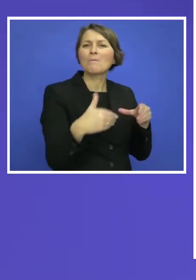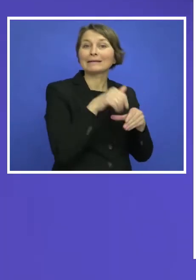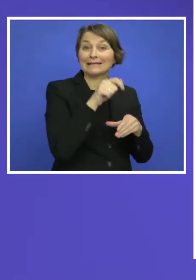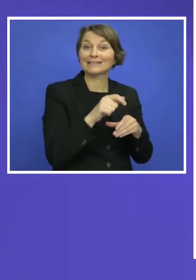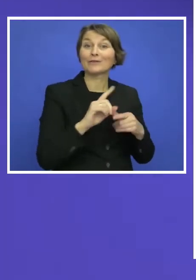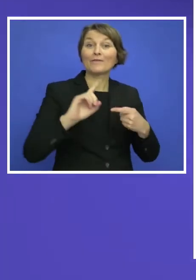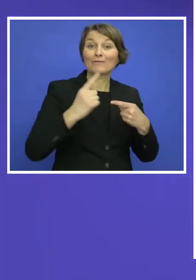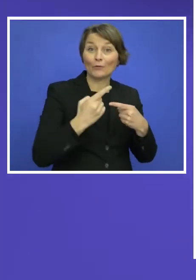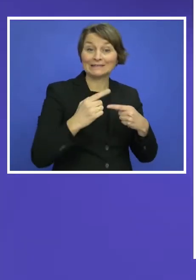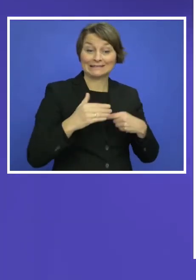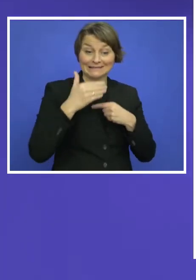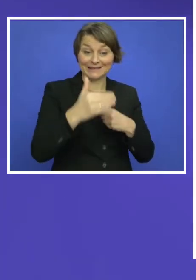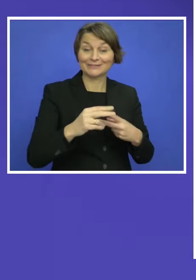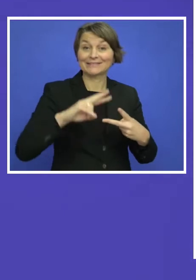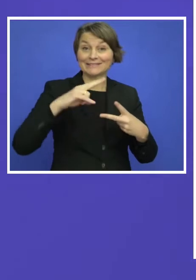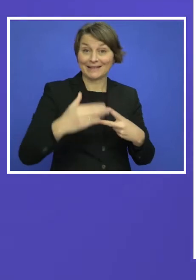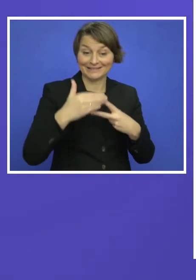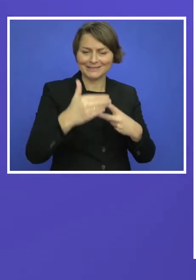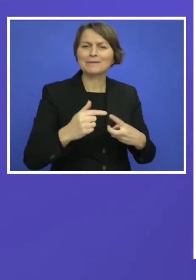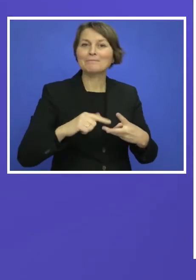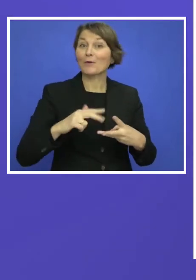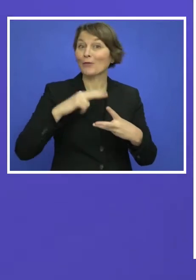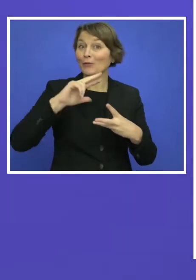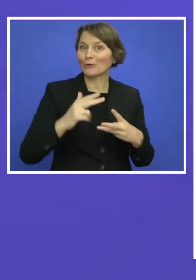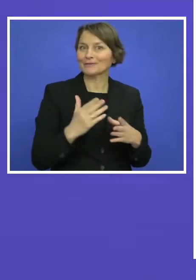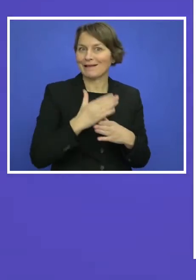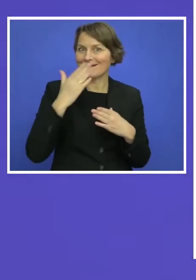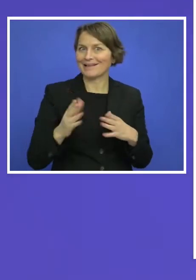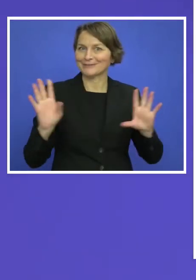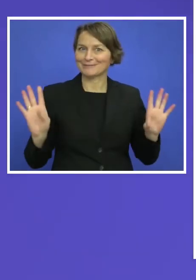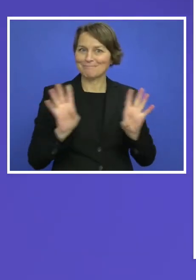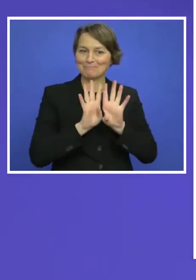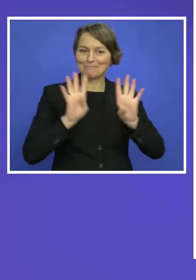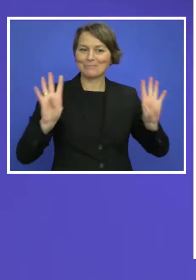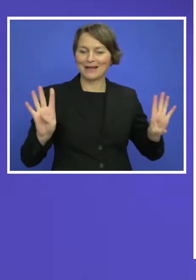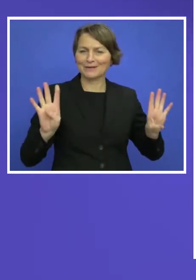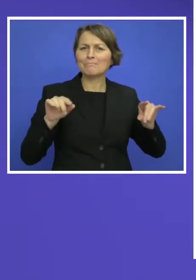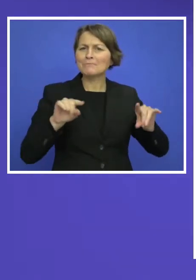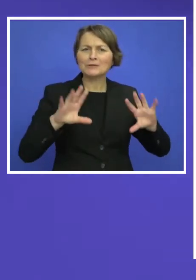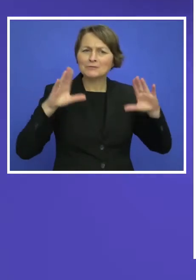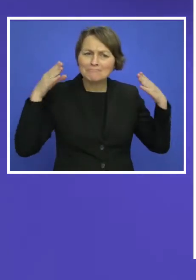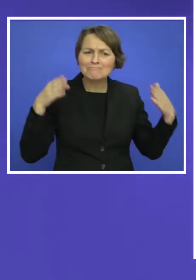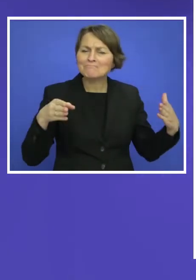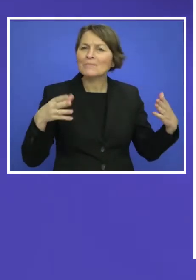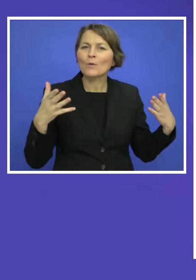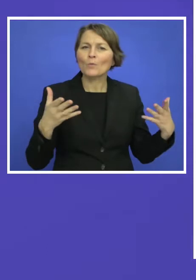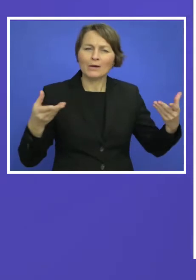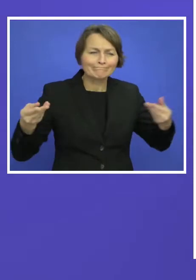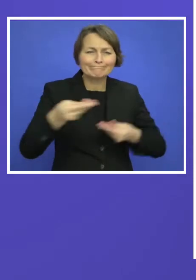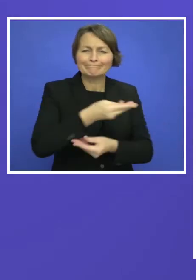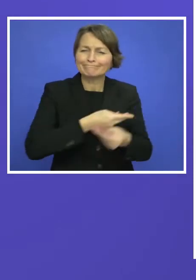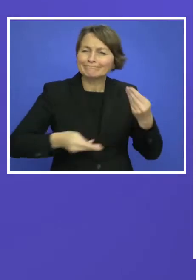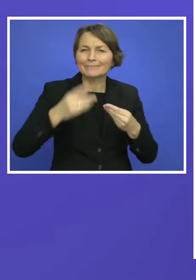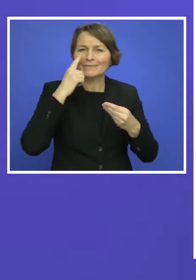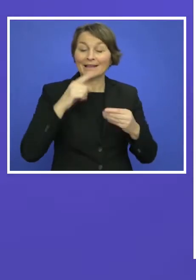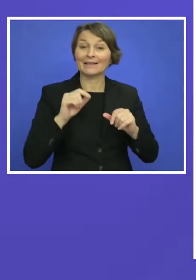we'll proceed with the third and last panel that's reserved to exchange on the need to enhance the media's